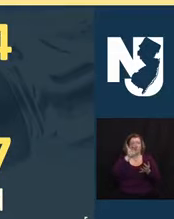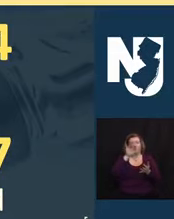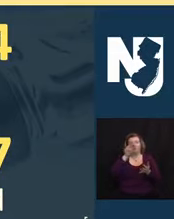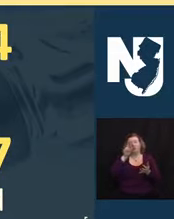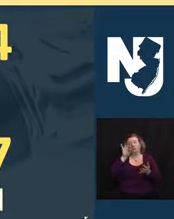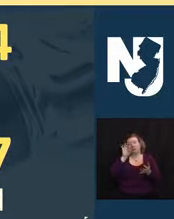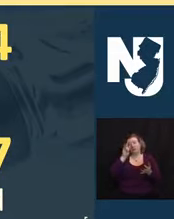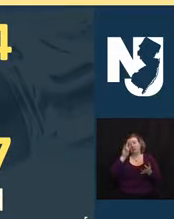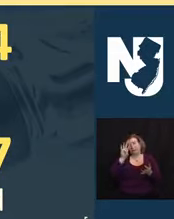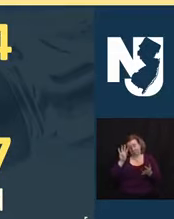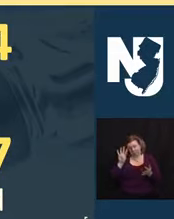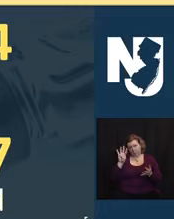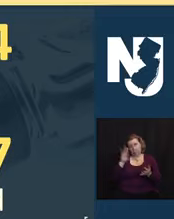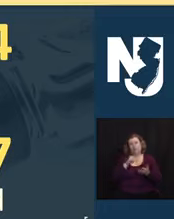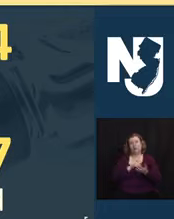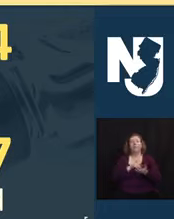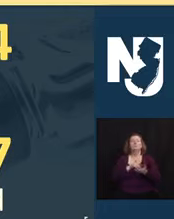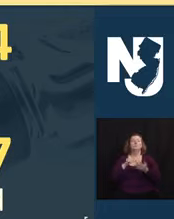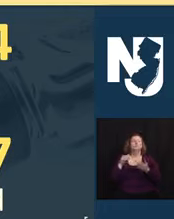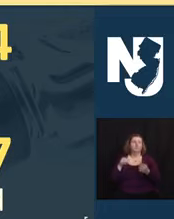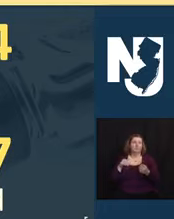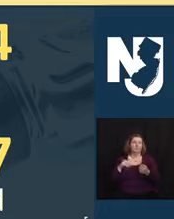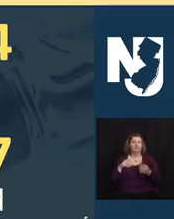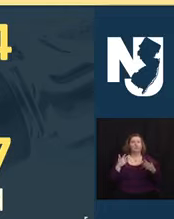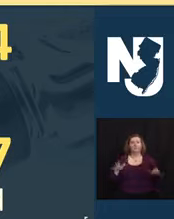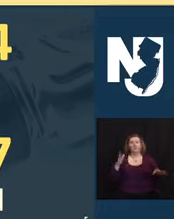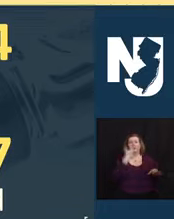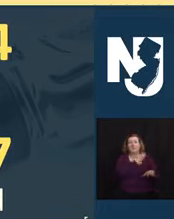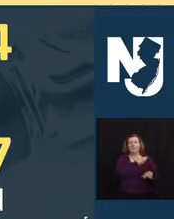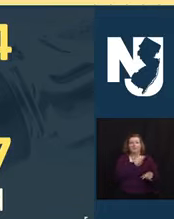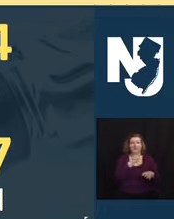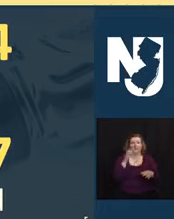4,225,964 doses into folks' arms. That's as of 9 a.m. this